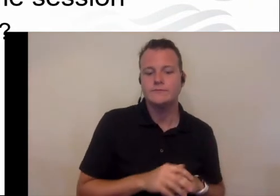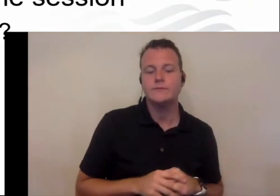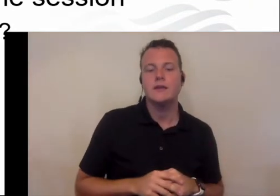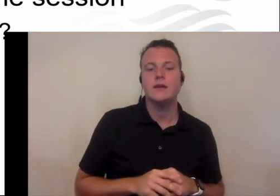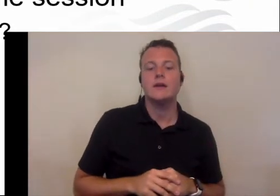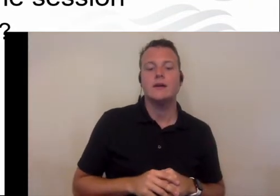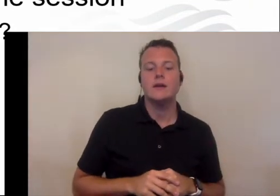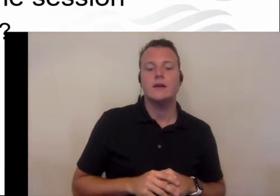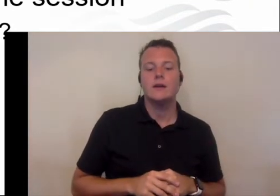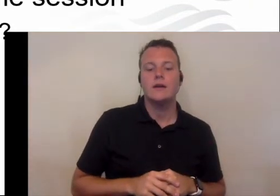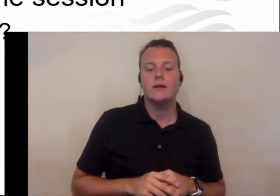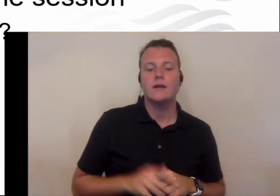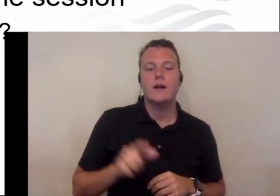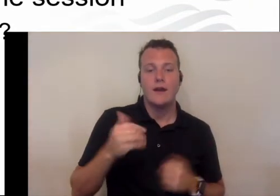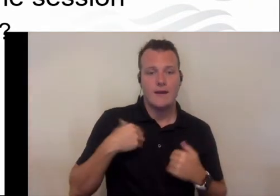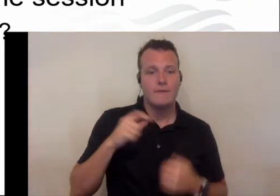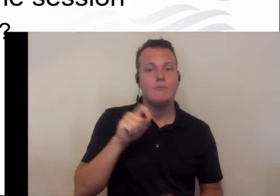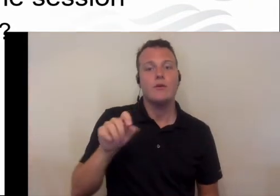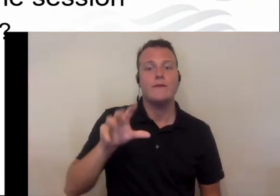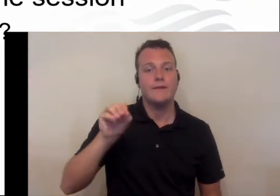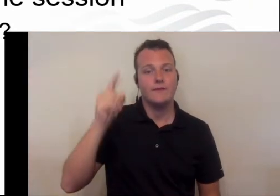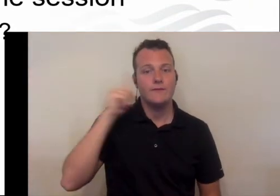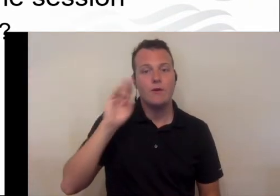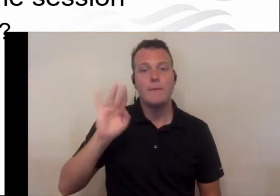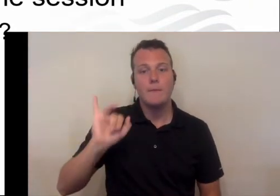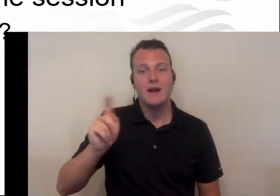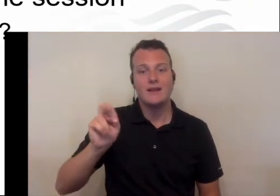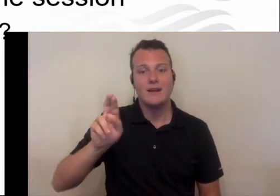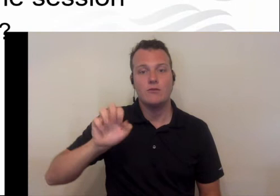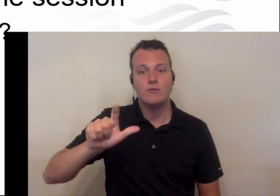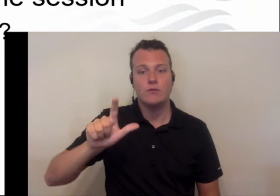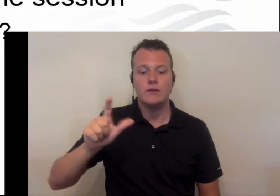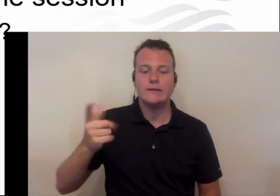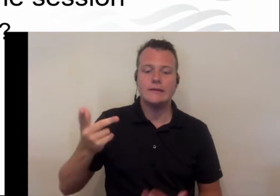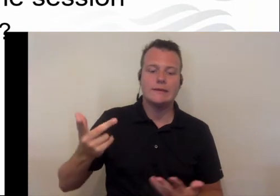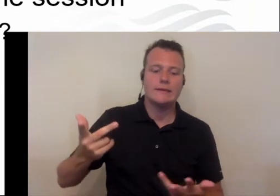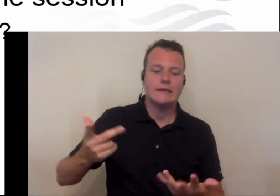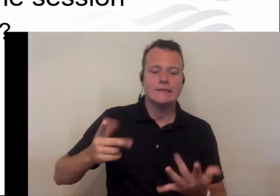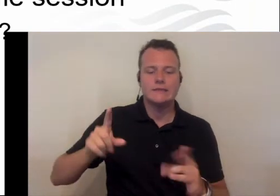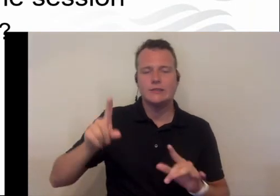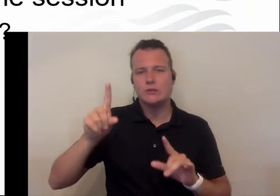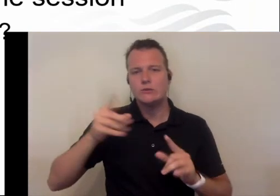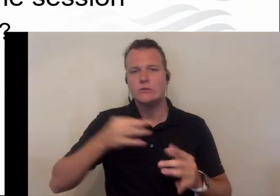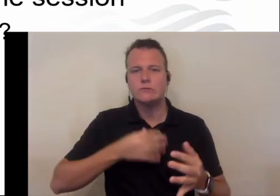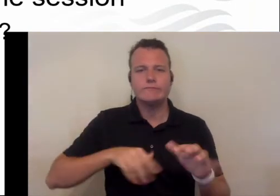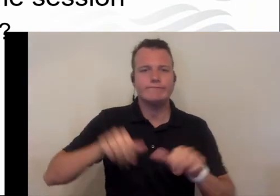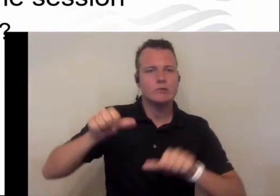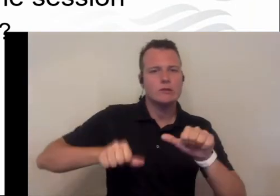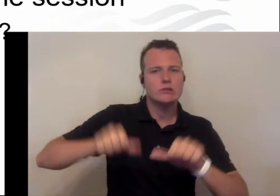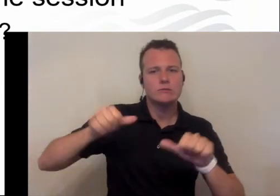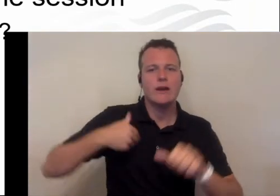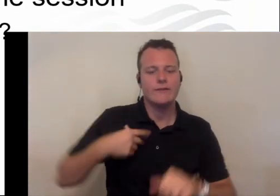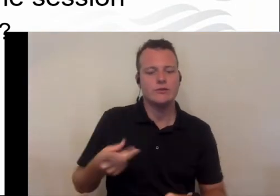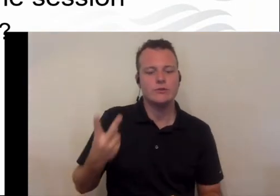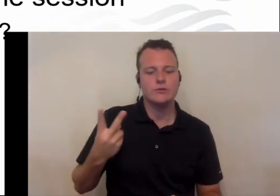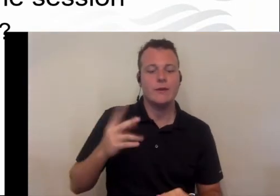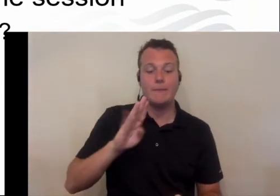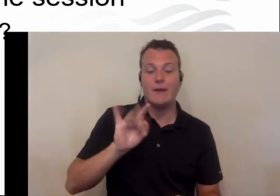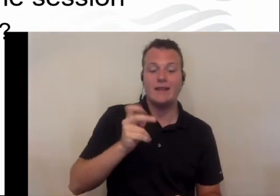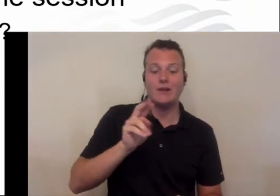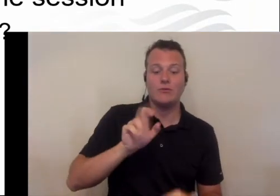a bilateral procedure. It's so questionable, and that's why I have two question marks on bilateral cochlear